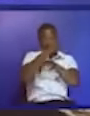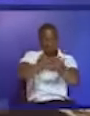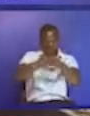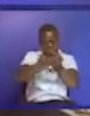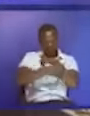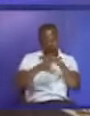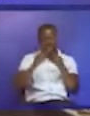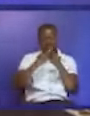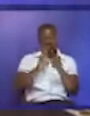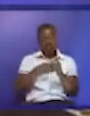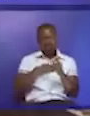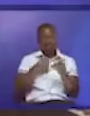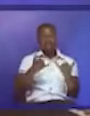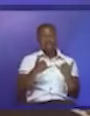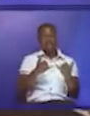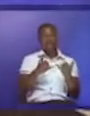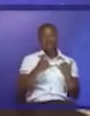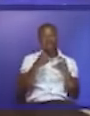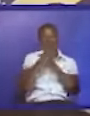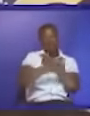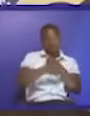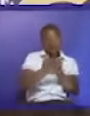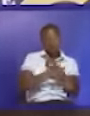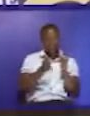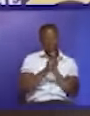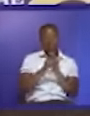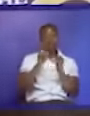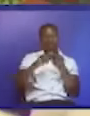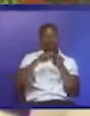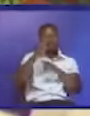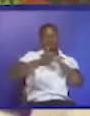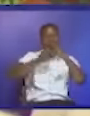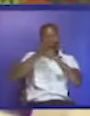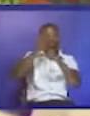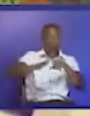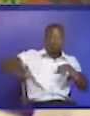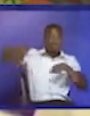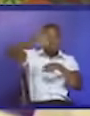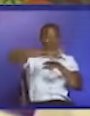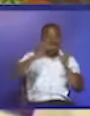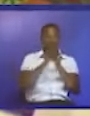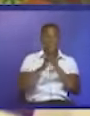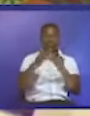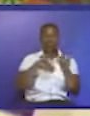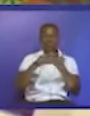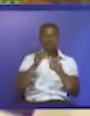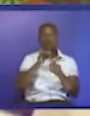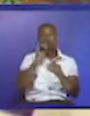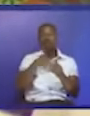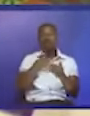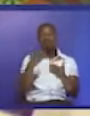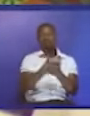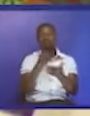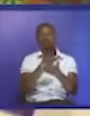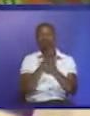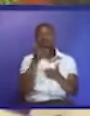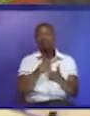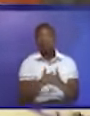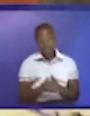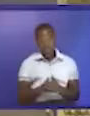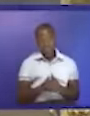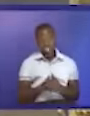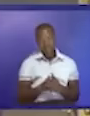as a continent, and then to the globe, that there is absolutely nothing new. Famine, not